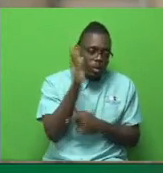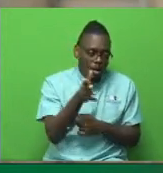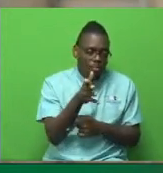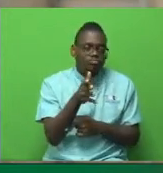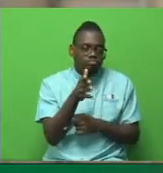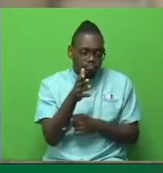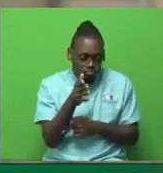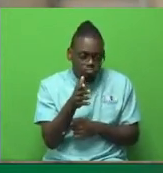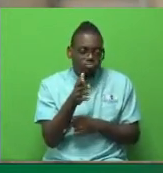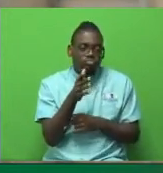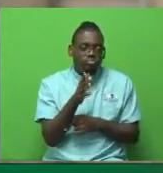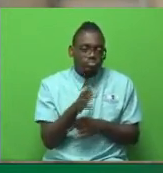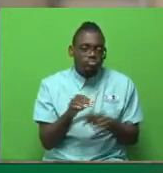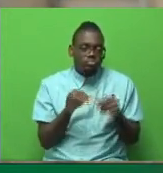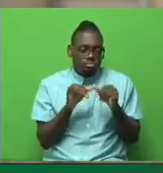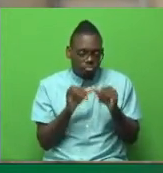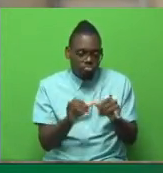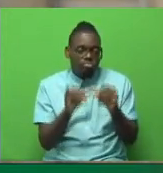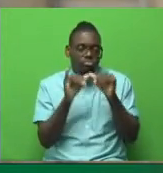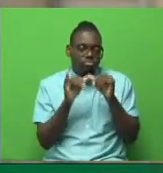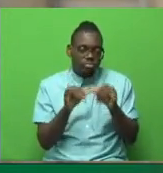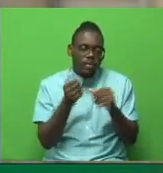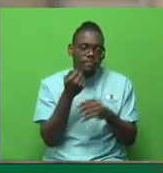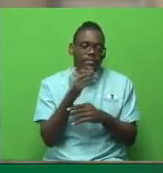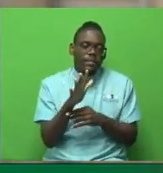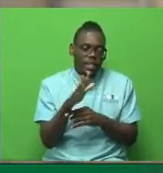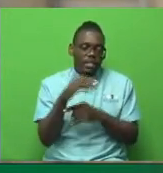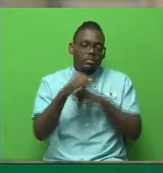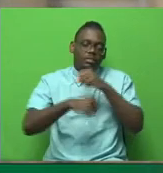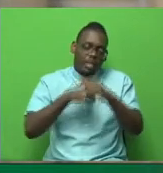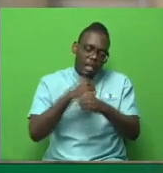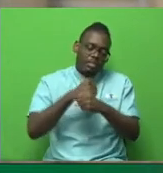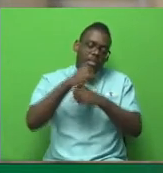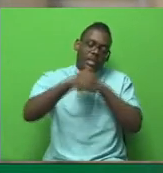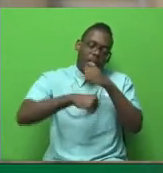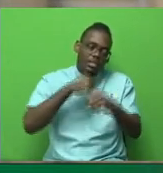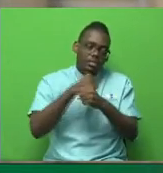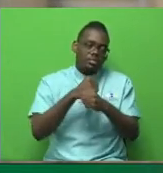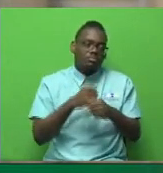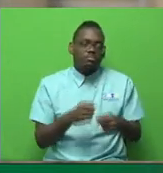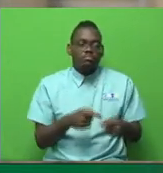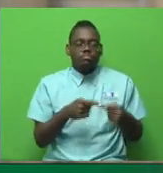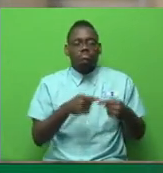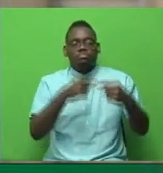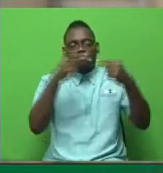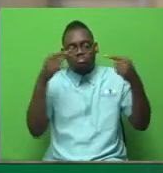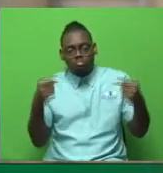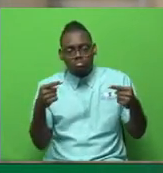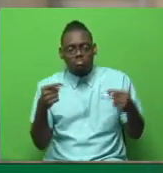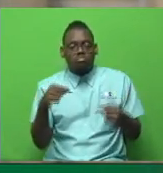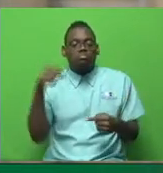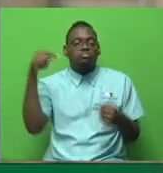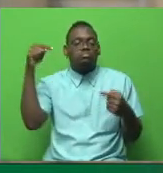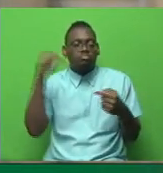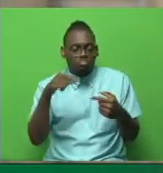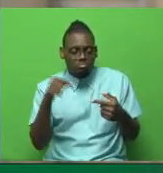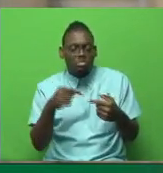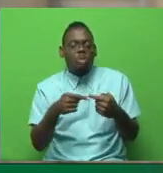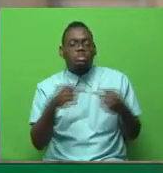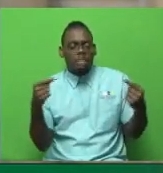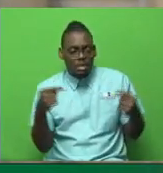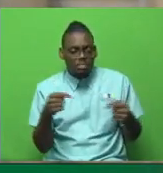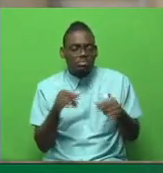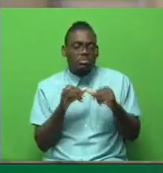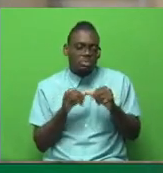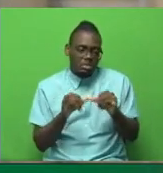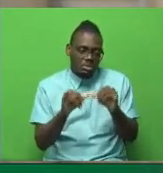in opposition because this government will absolutely provide for the people of Trinidad and Tobago we will grow this economy and